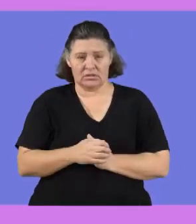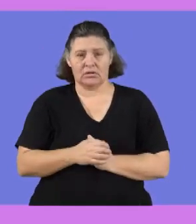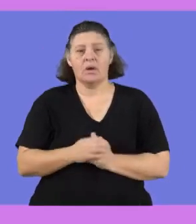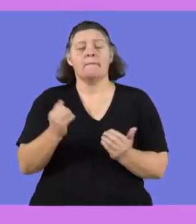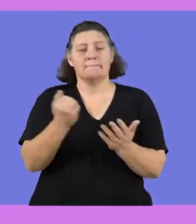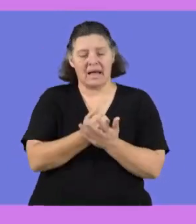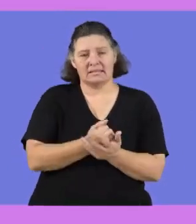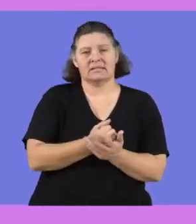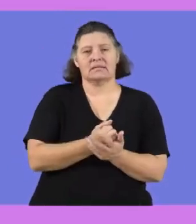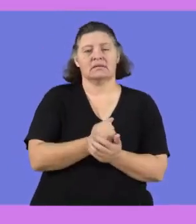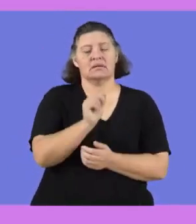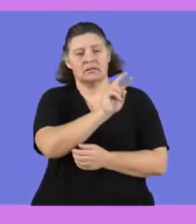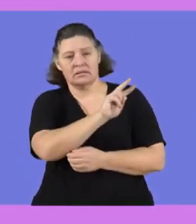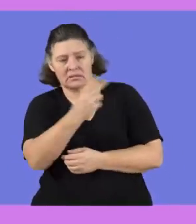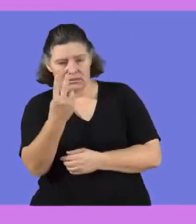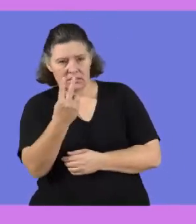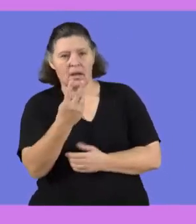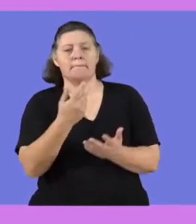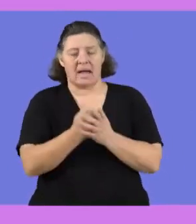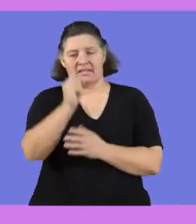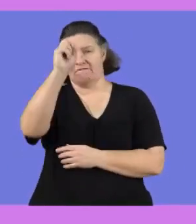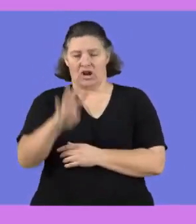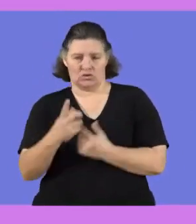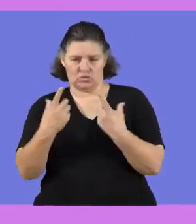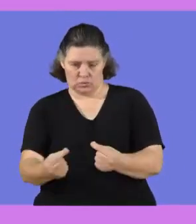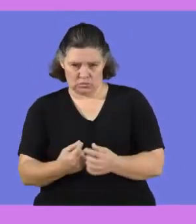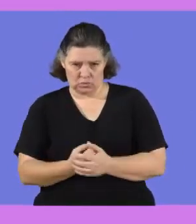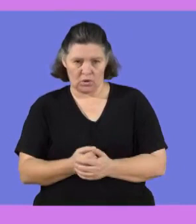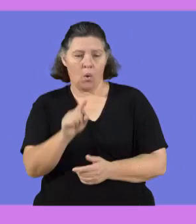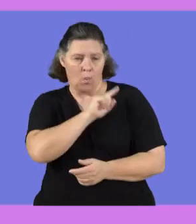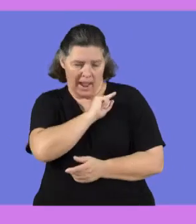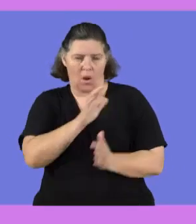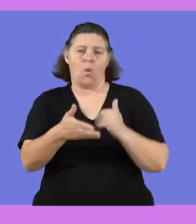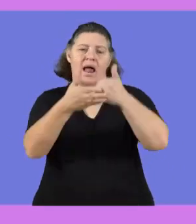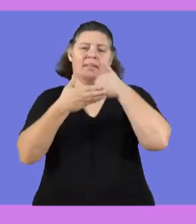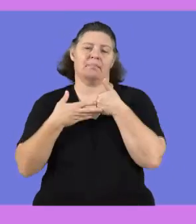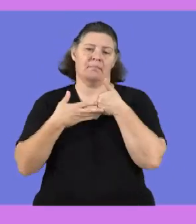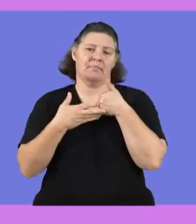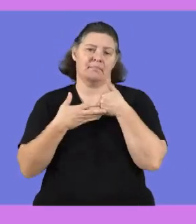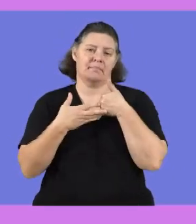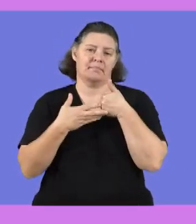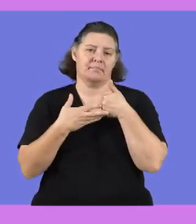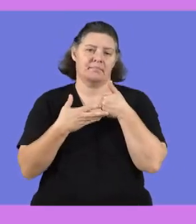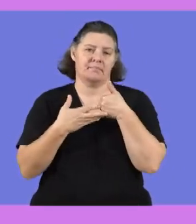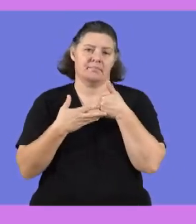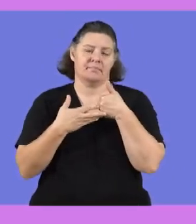percentage, you convert your percentage to a fraction. This will help you.